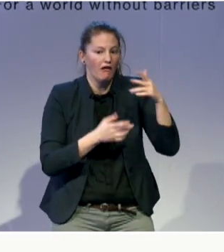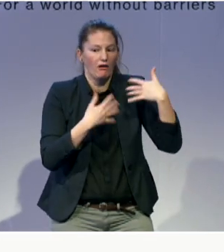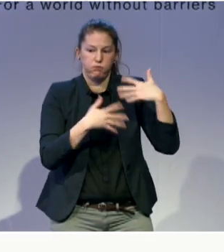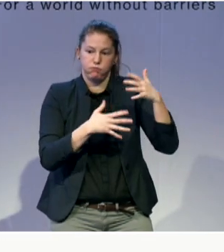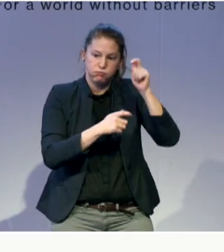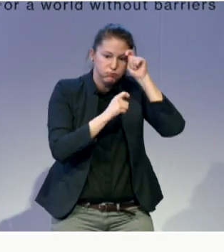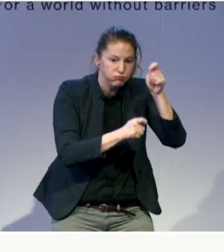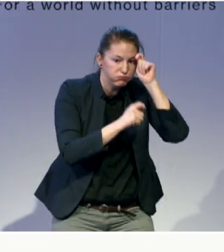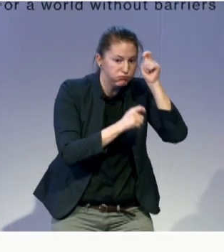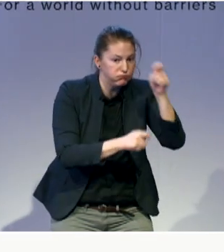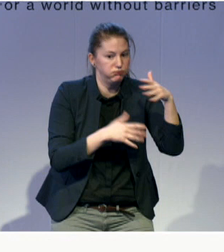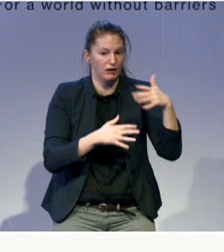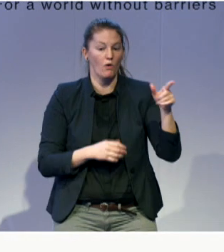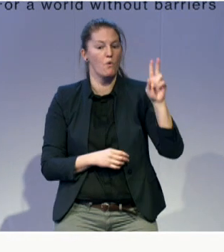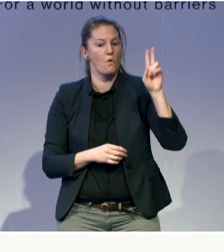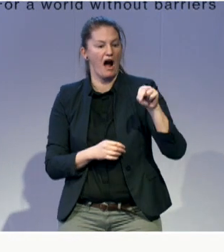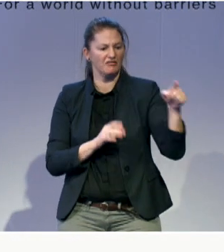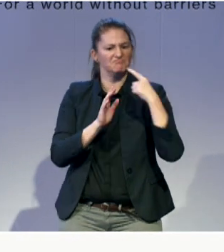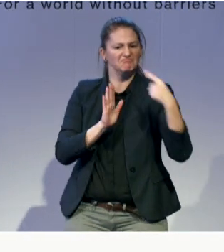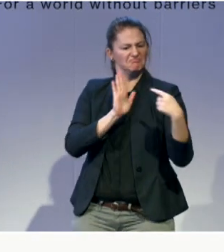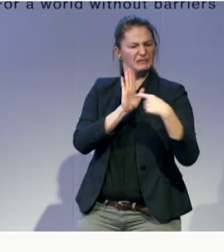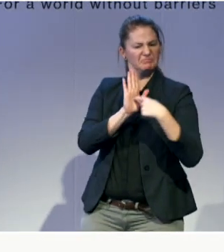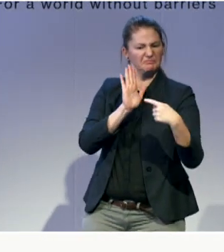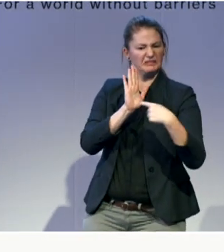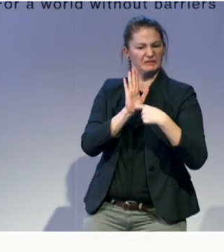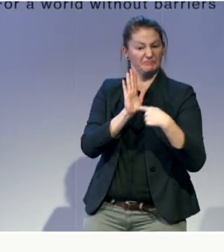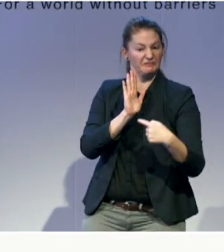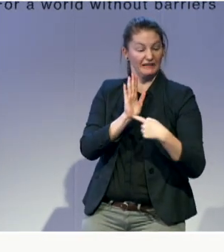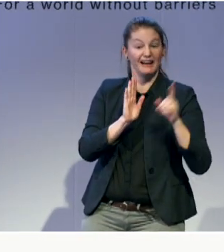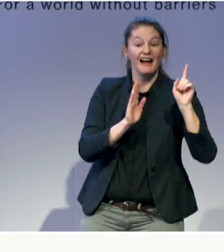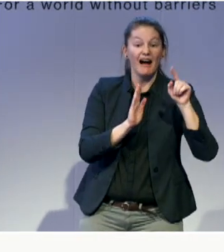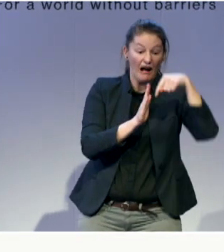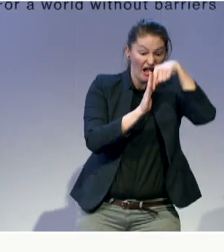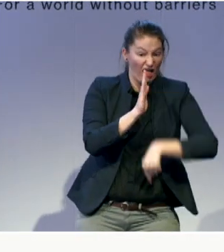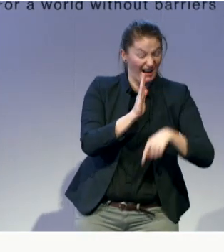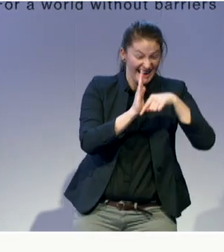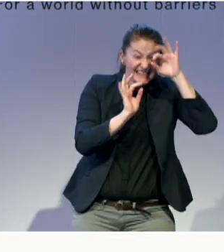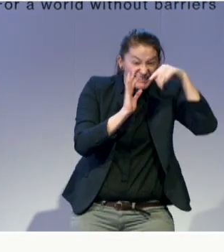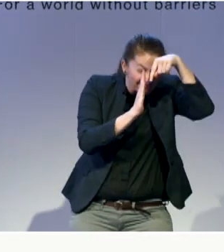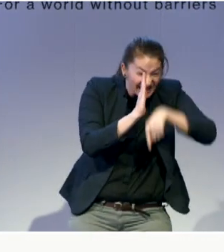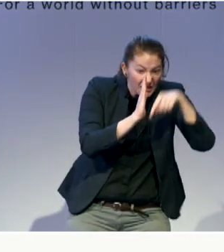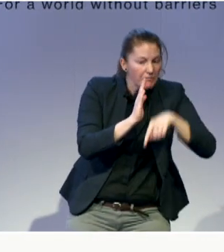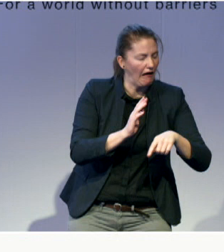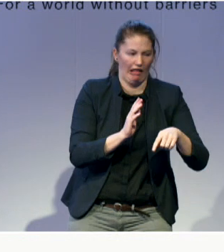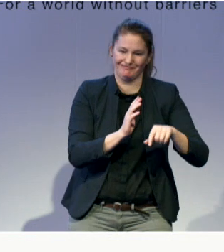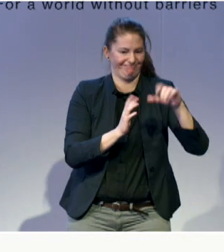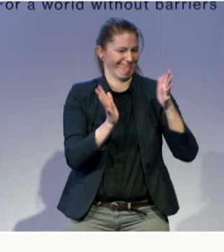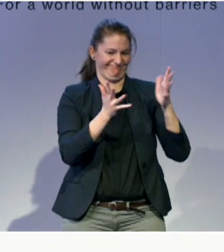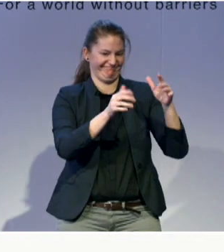working diligently with Assistant Secretary Generals Ati